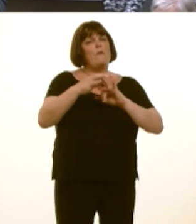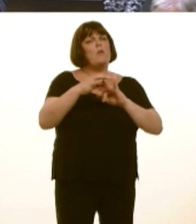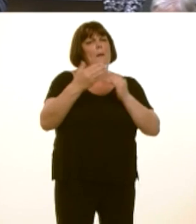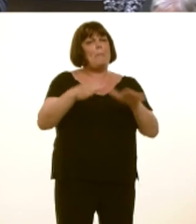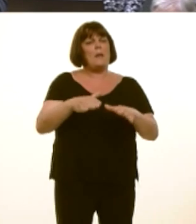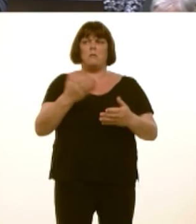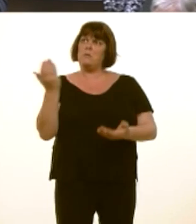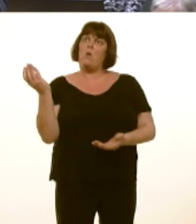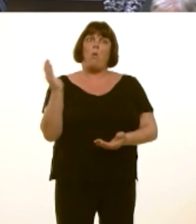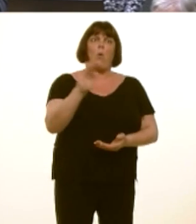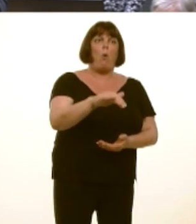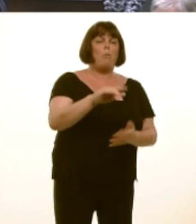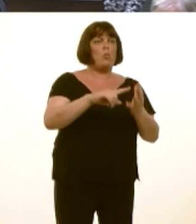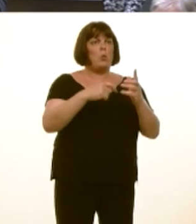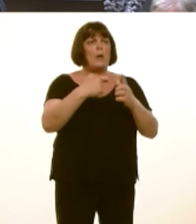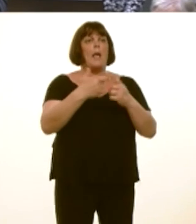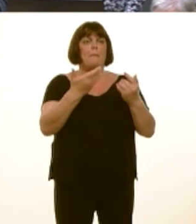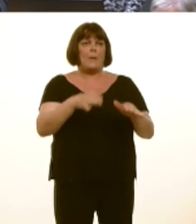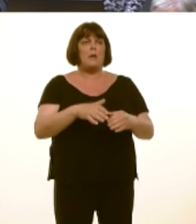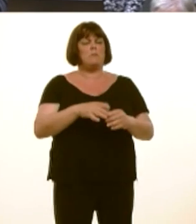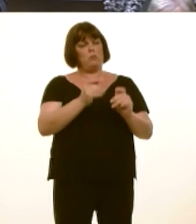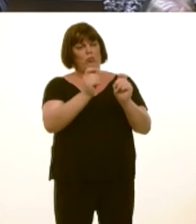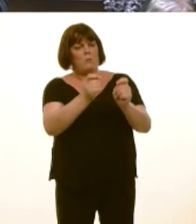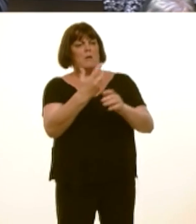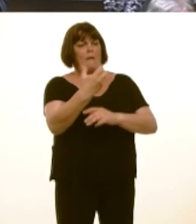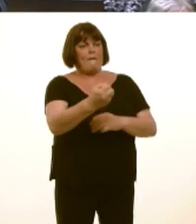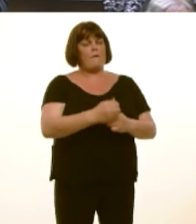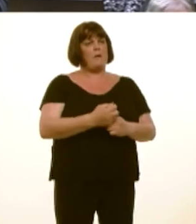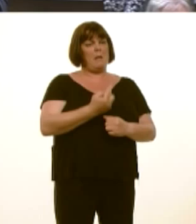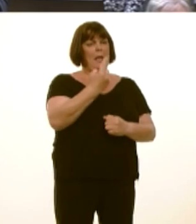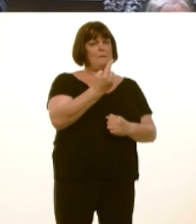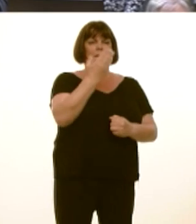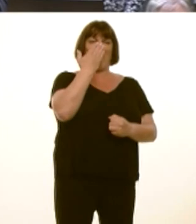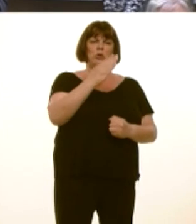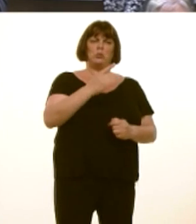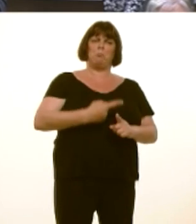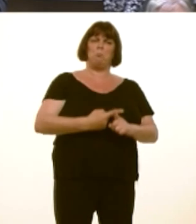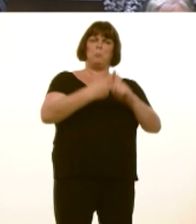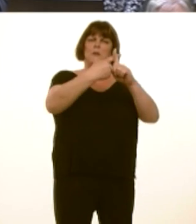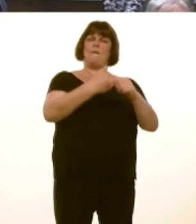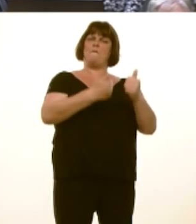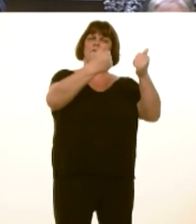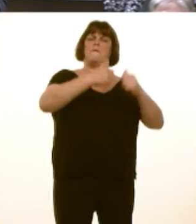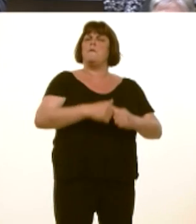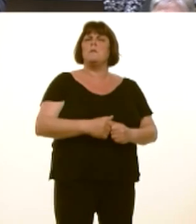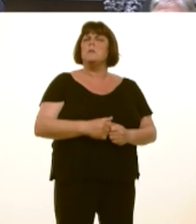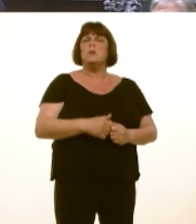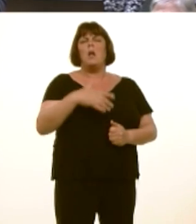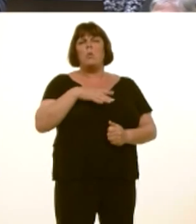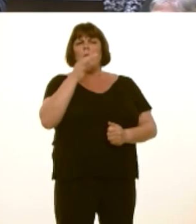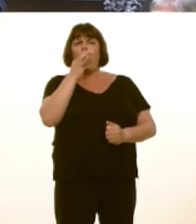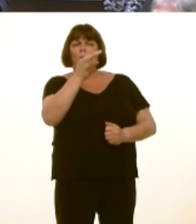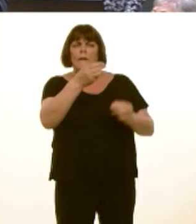the UK. He is now receiving treatment, is now very positive. And I wonder, First Minister, whether if you have time